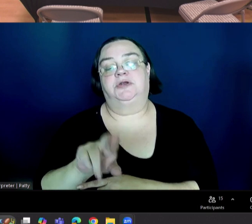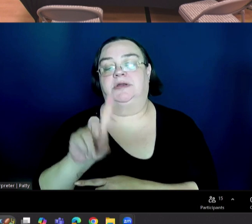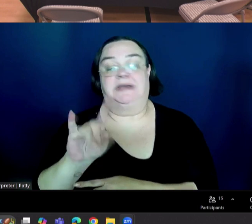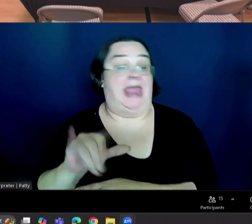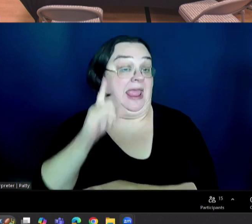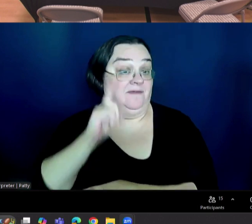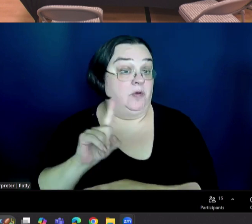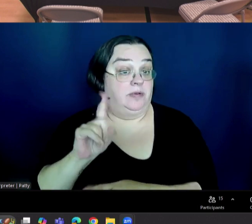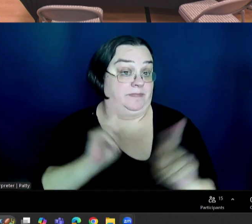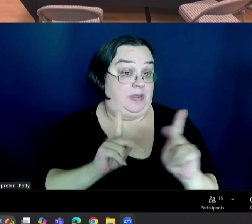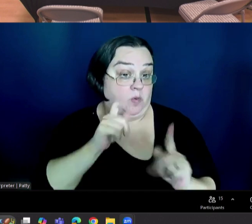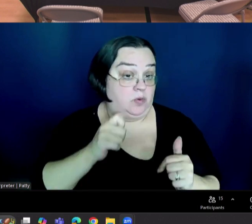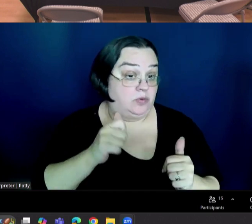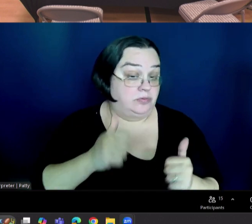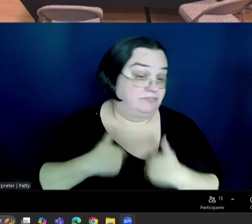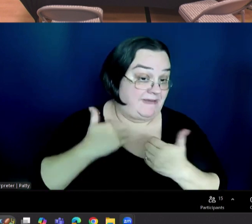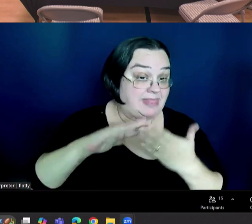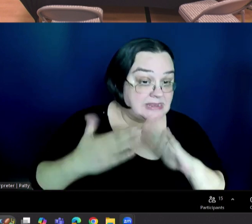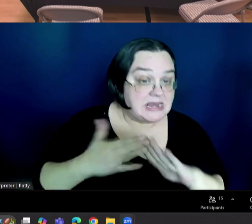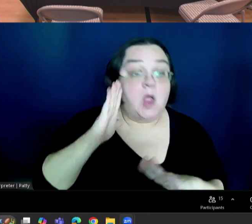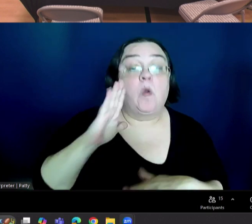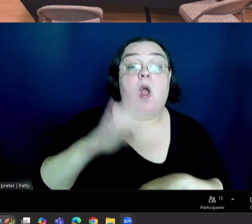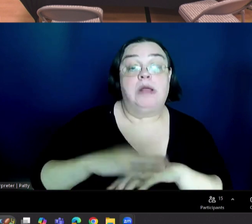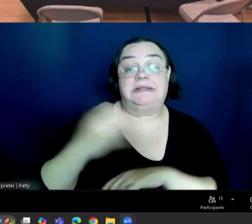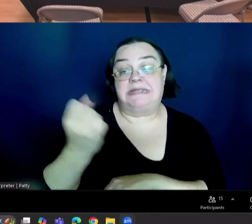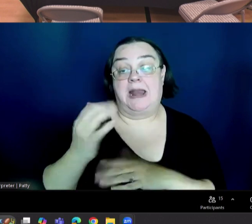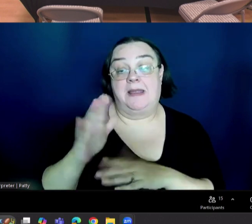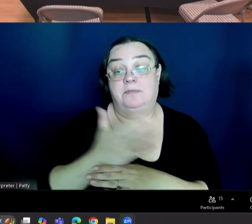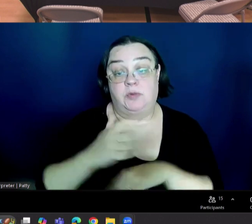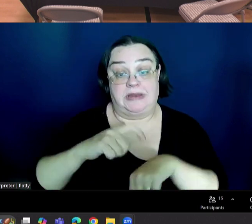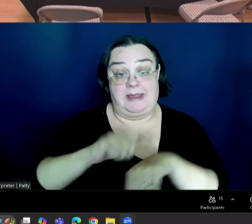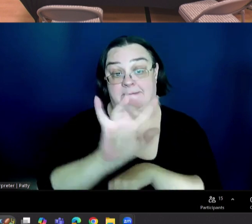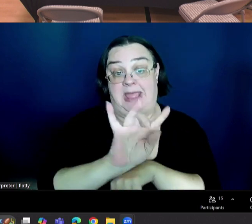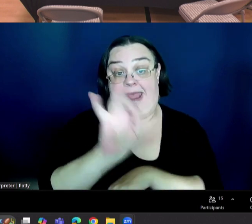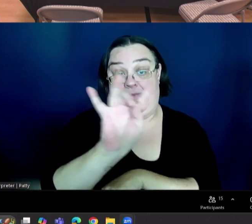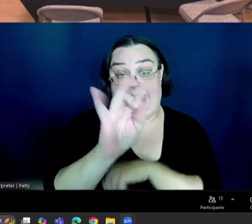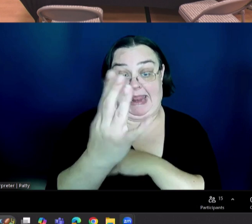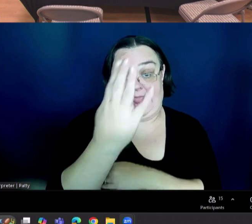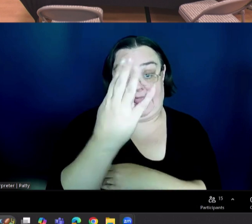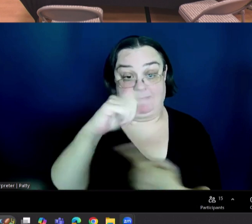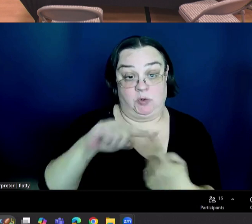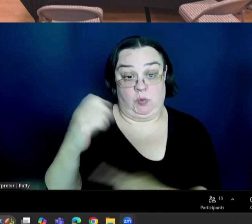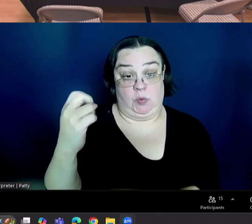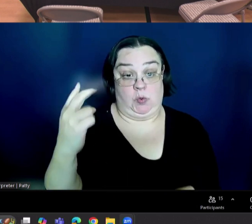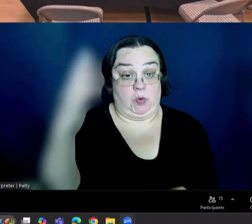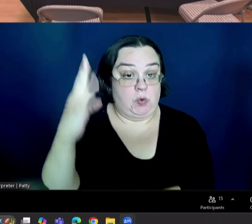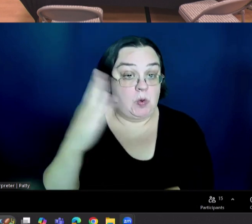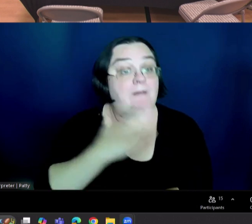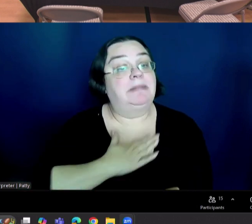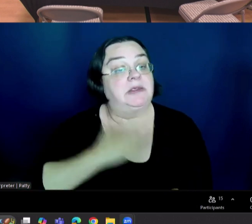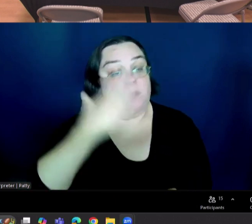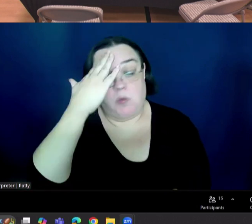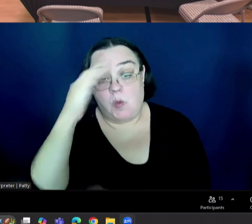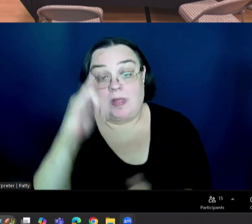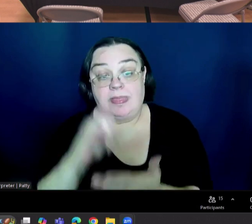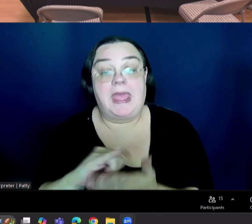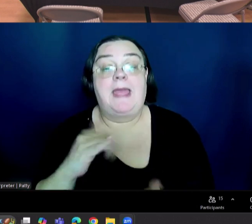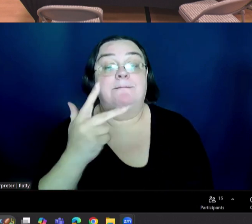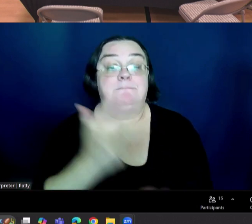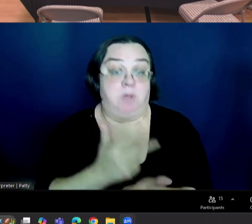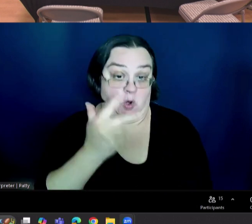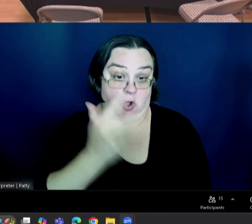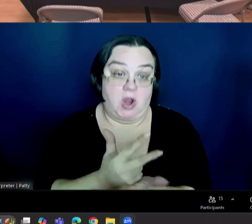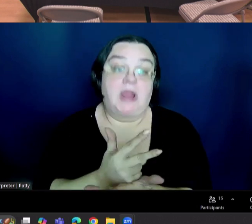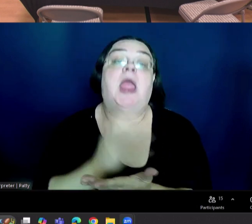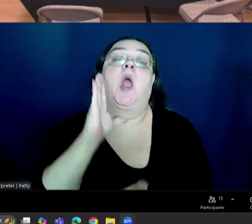residents. It will be held on Saturday between the hours of 8 a.m. and noon. Please be advised that parking will be an